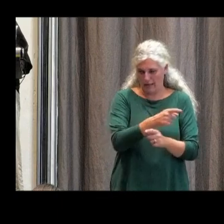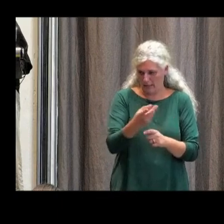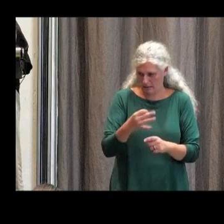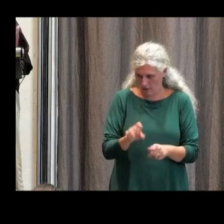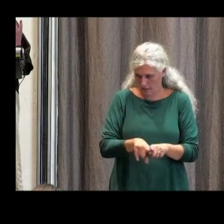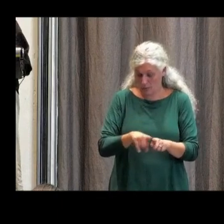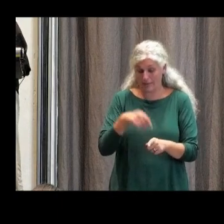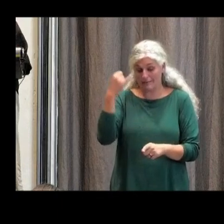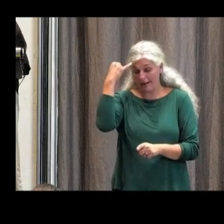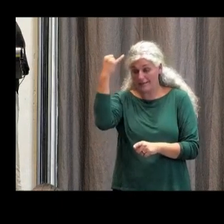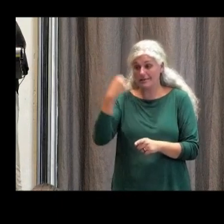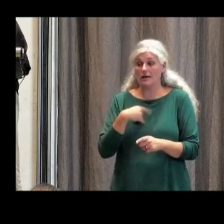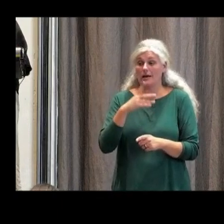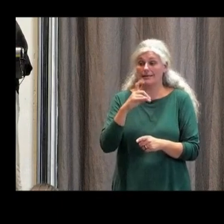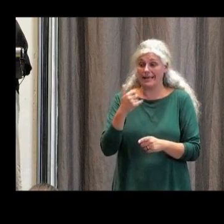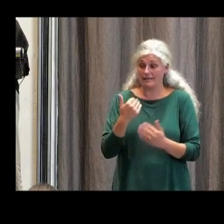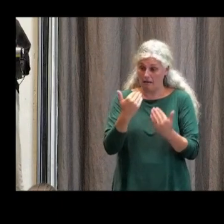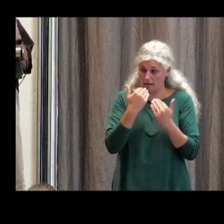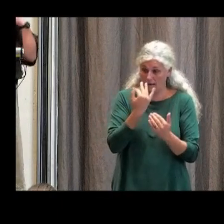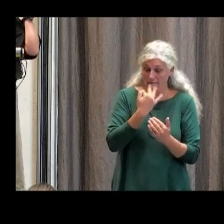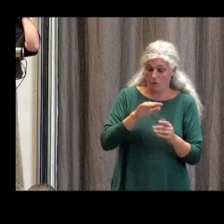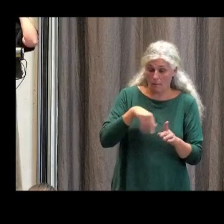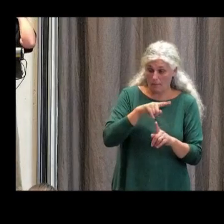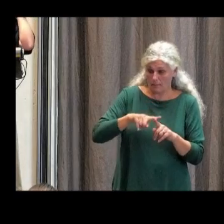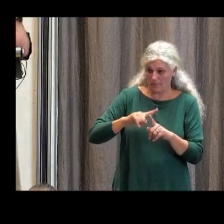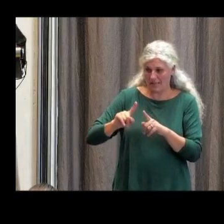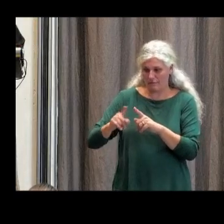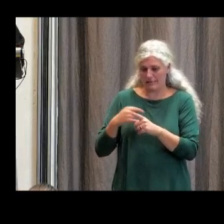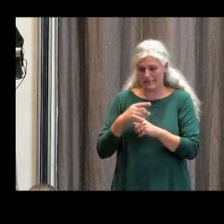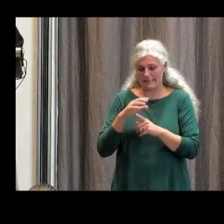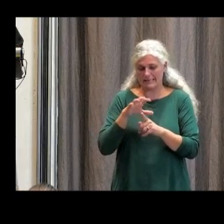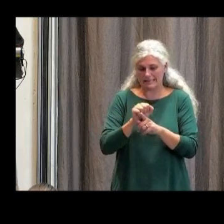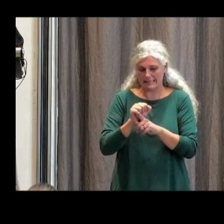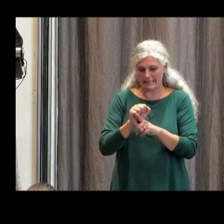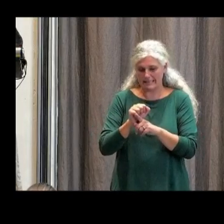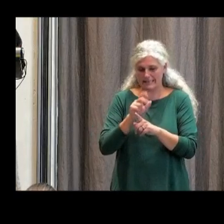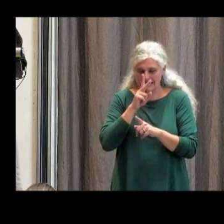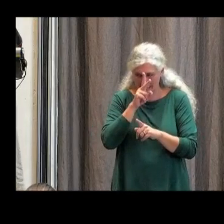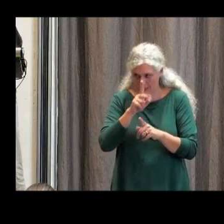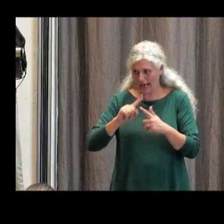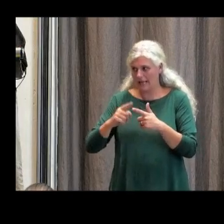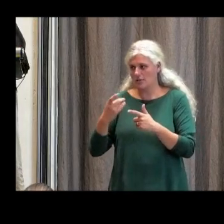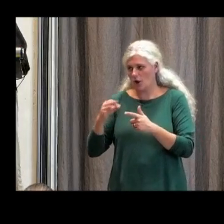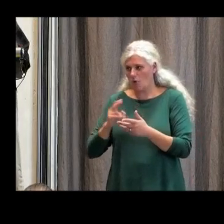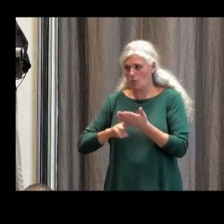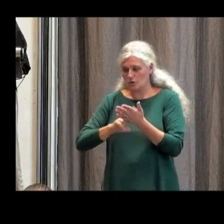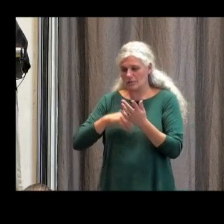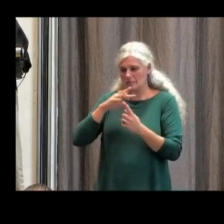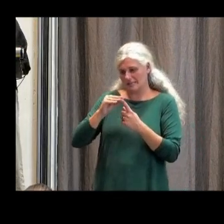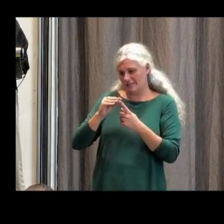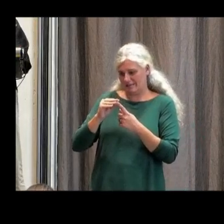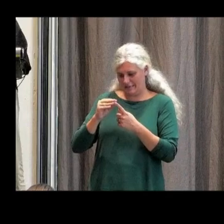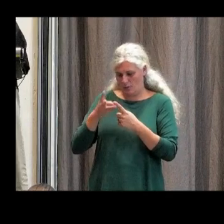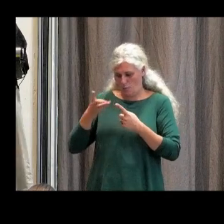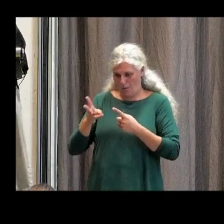idea of bringing data from wearable sensors, accelerometers, is what the dogs will wear in order to,